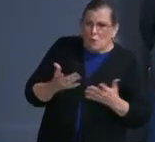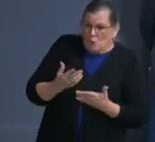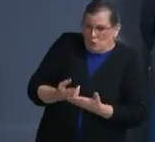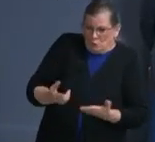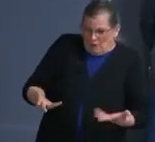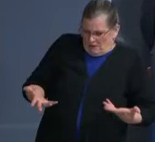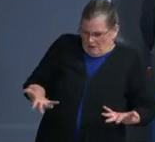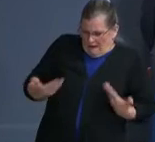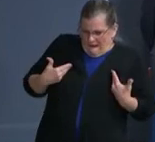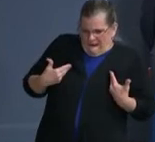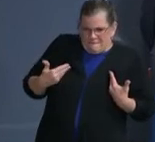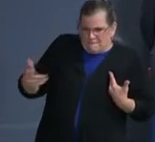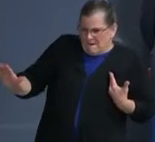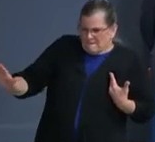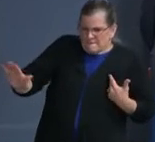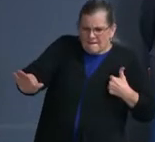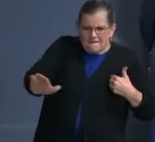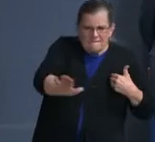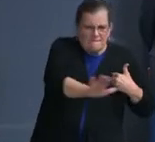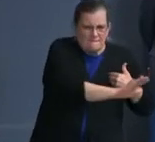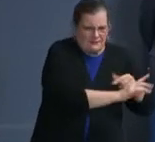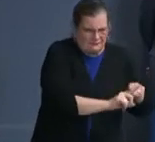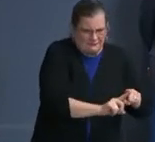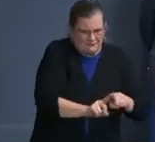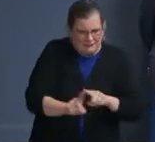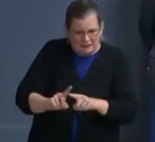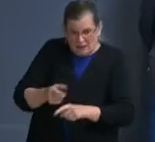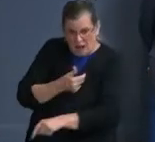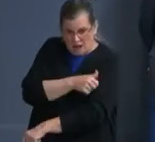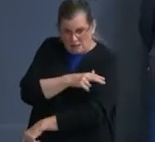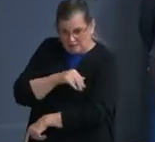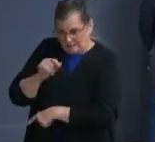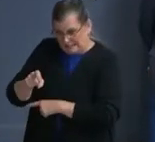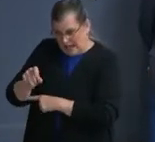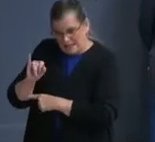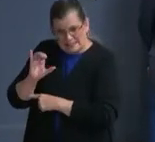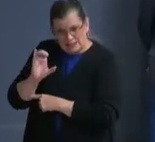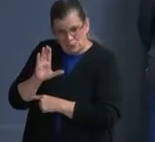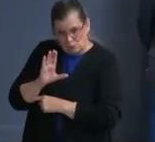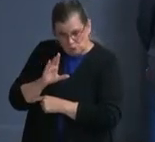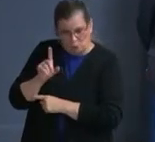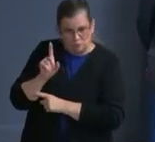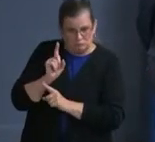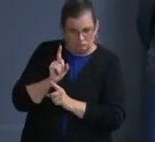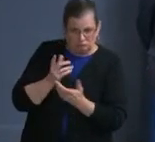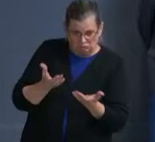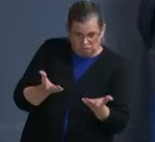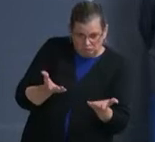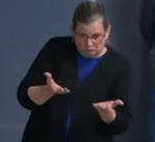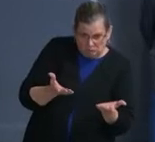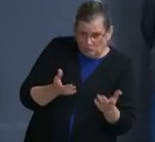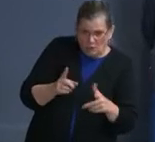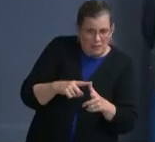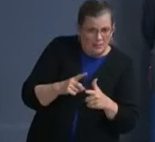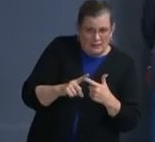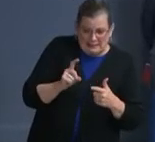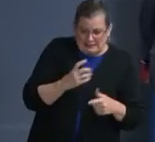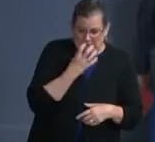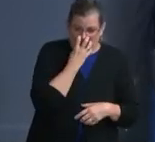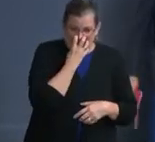So if you have patients who need an ICU bed or an intensive care unit bed or a ventilator bed, and